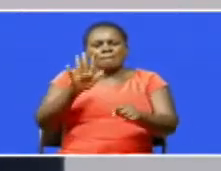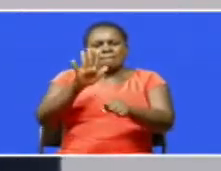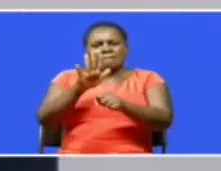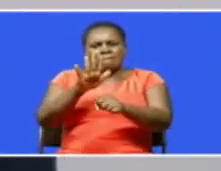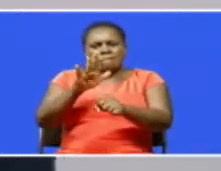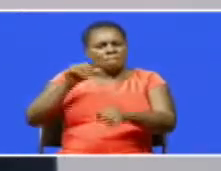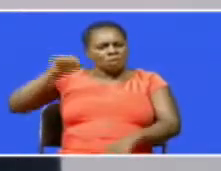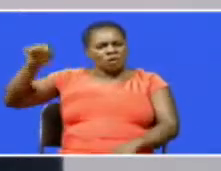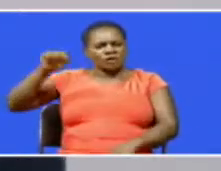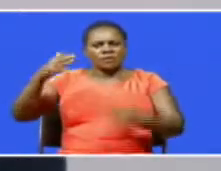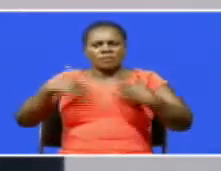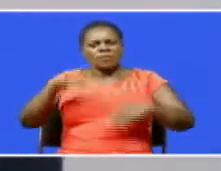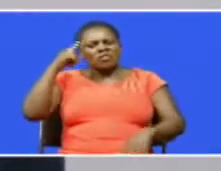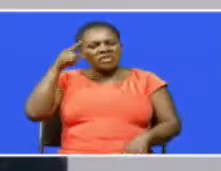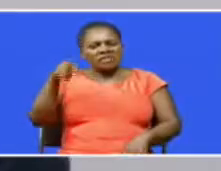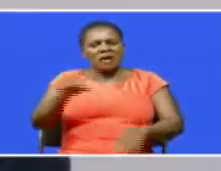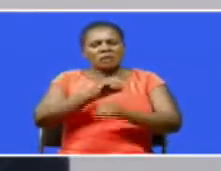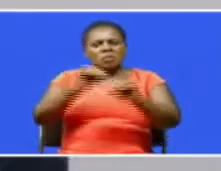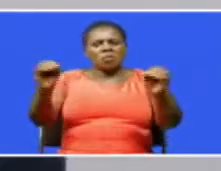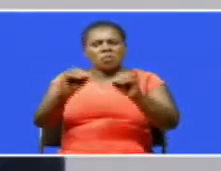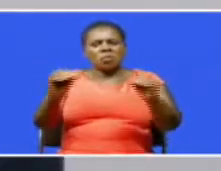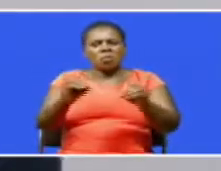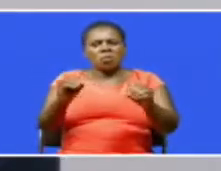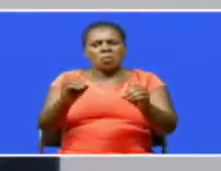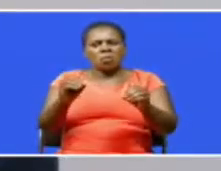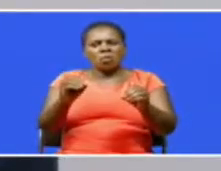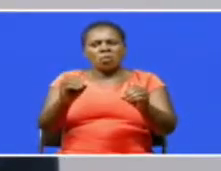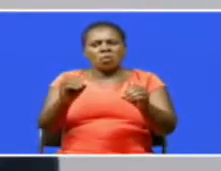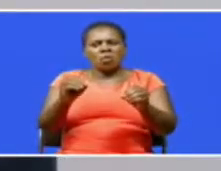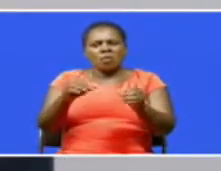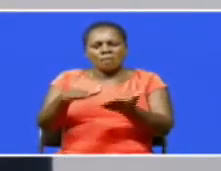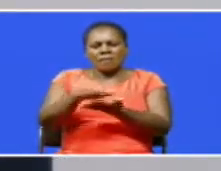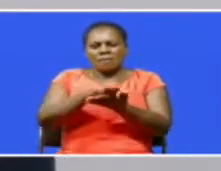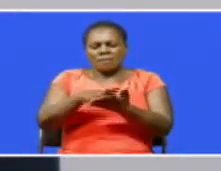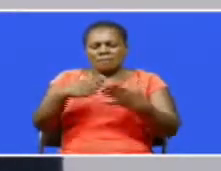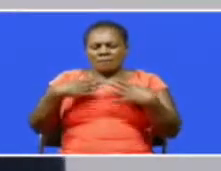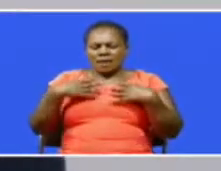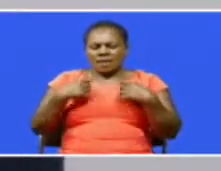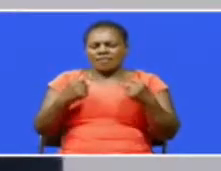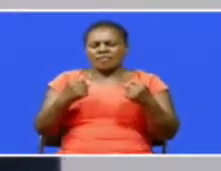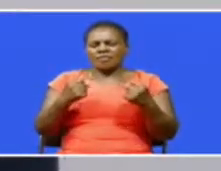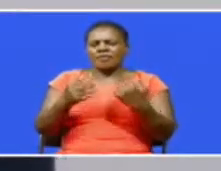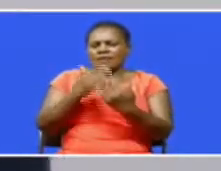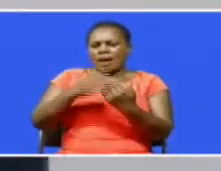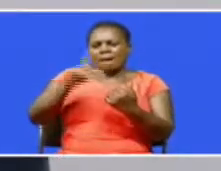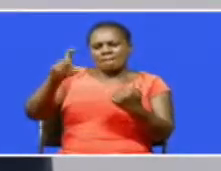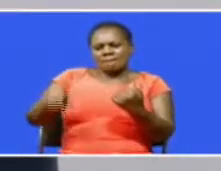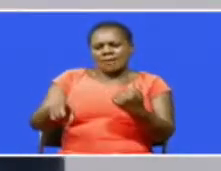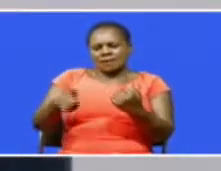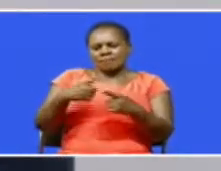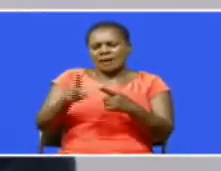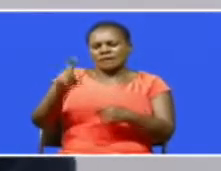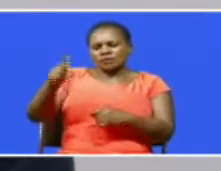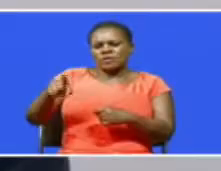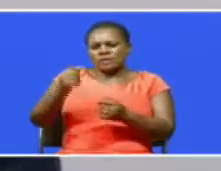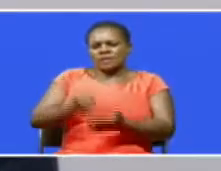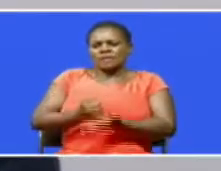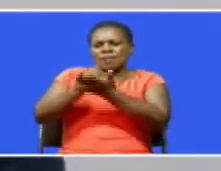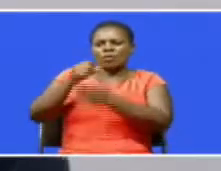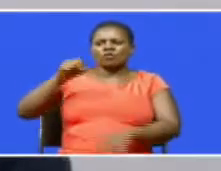Mostly politicians don't think about vaccine coverage in the primary health care system, but we need their